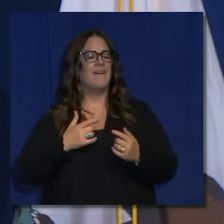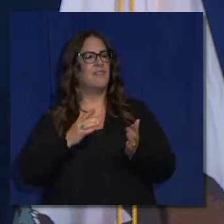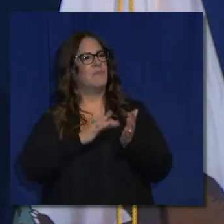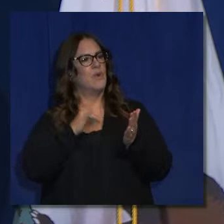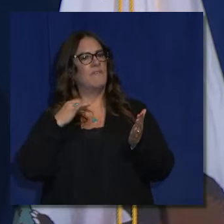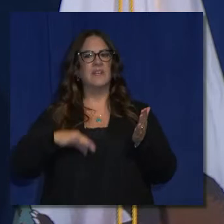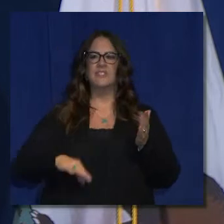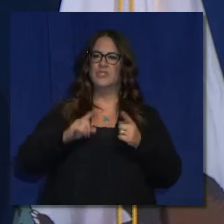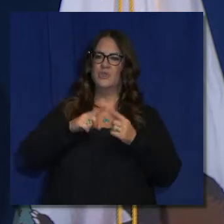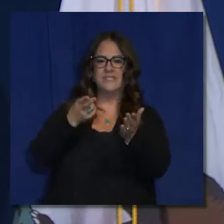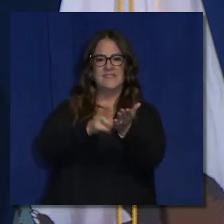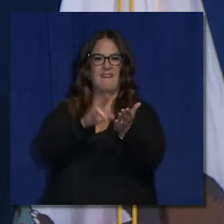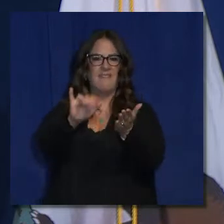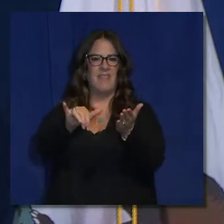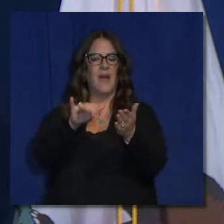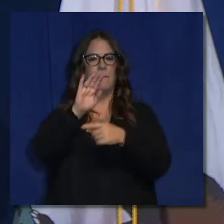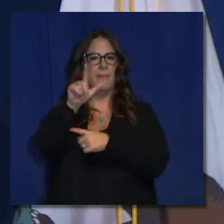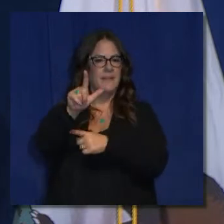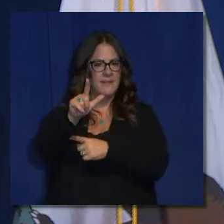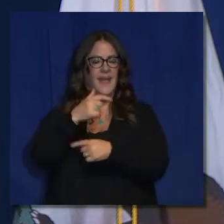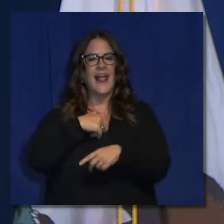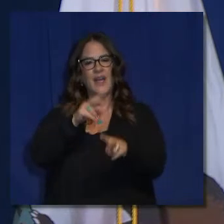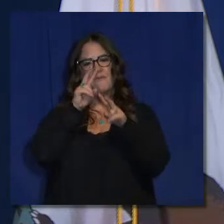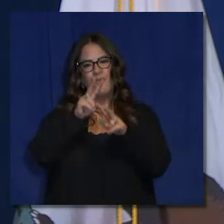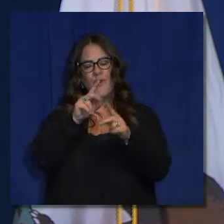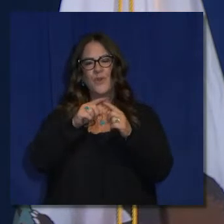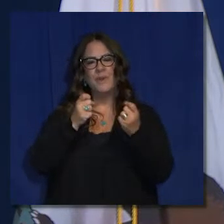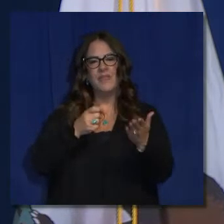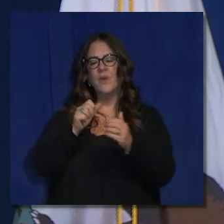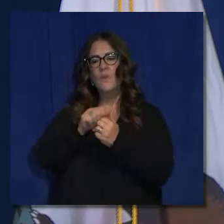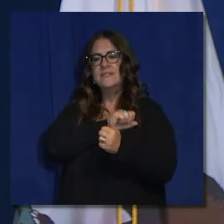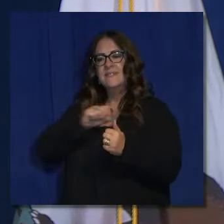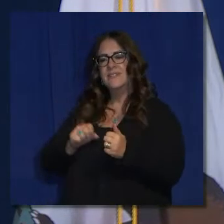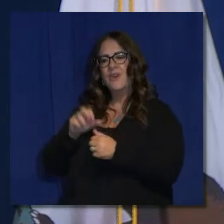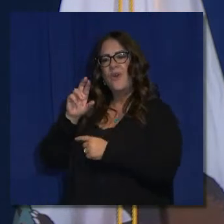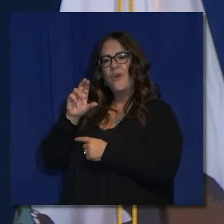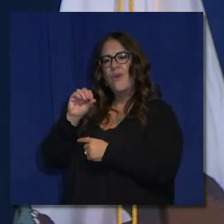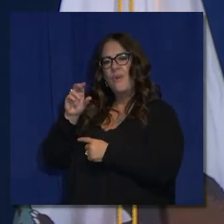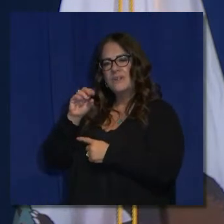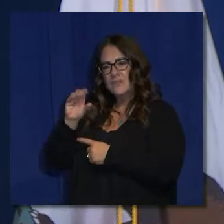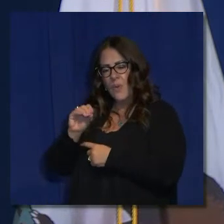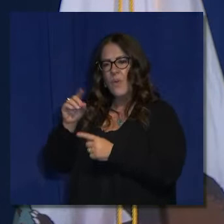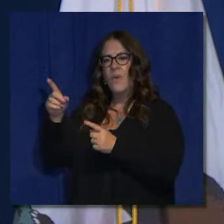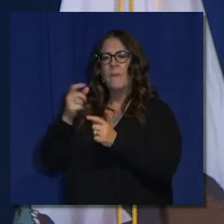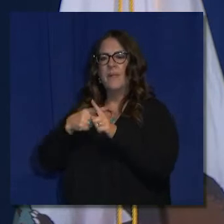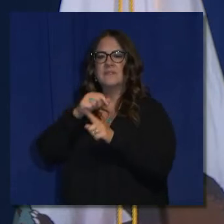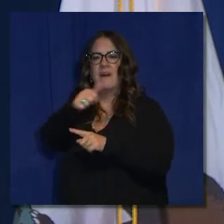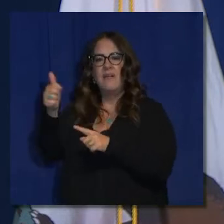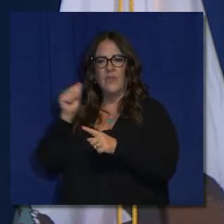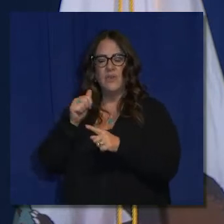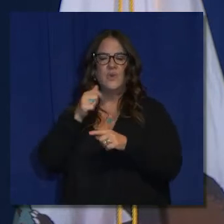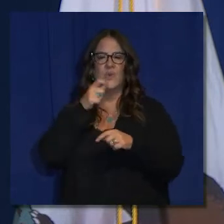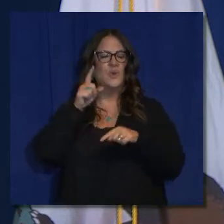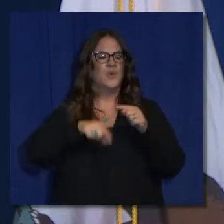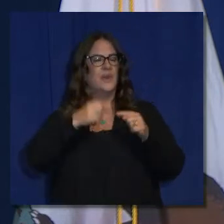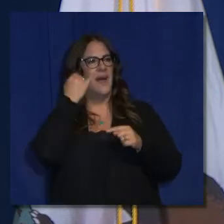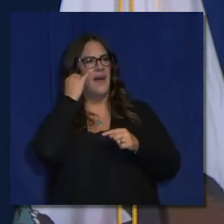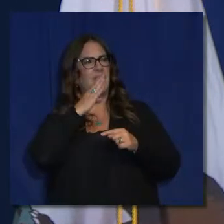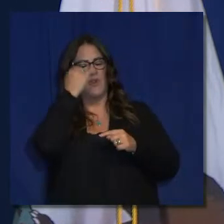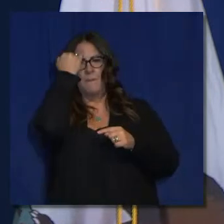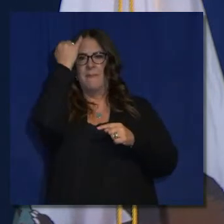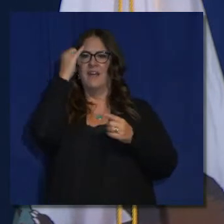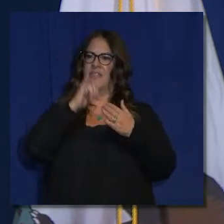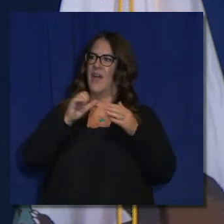signing that trailer bill, and I look forward to being there with Senator Razzo and others that probably couldn't have imagined that happening